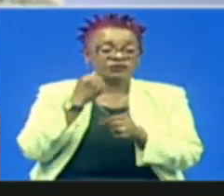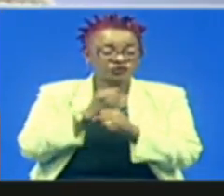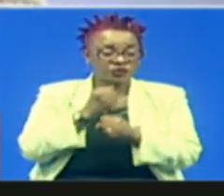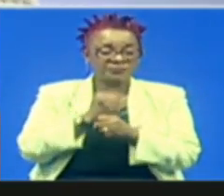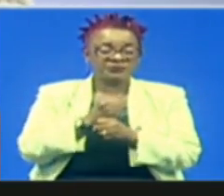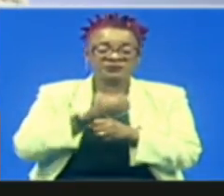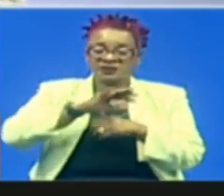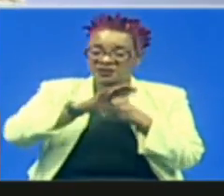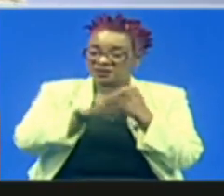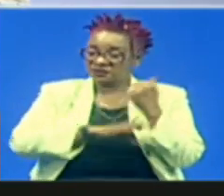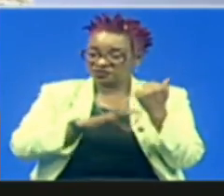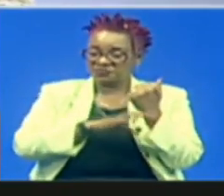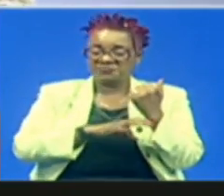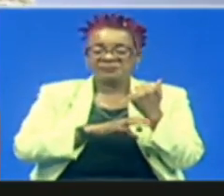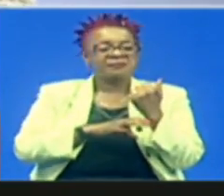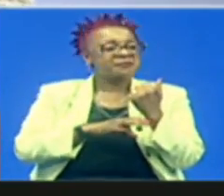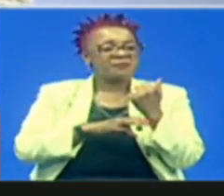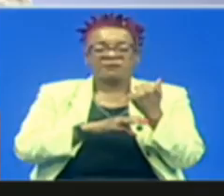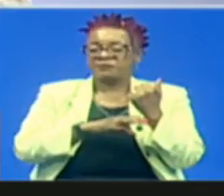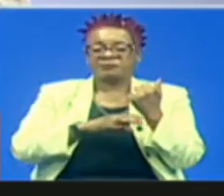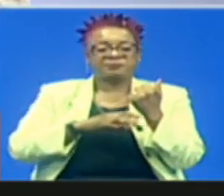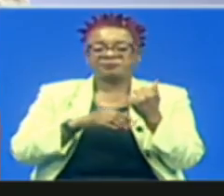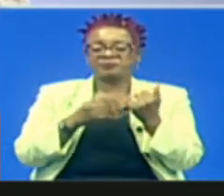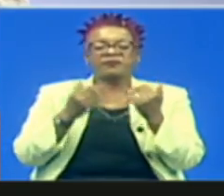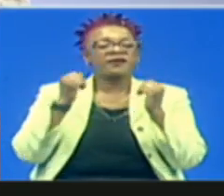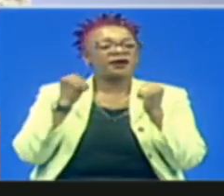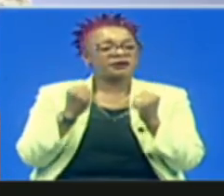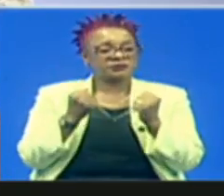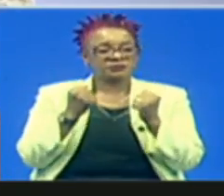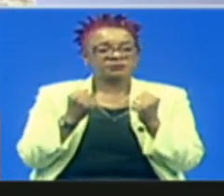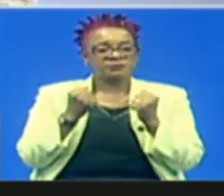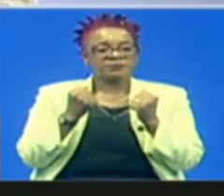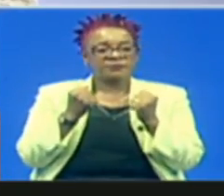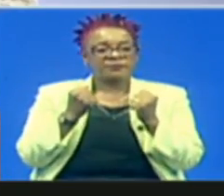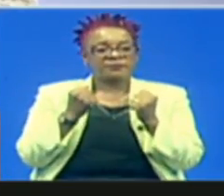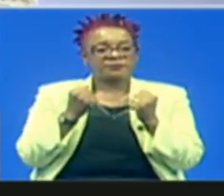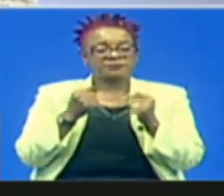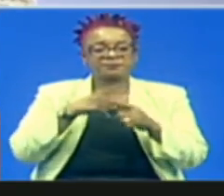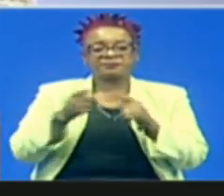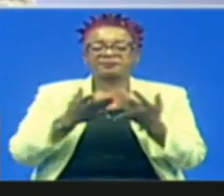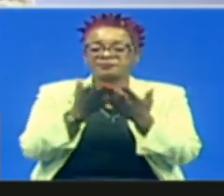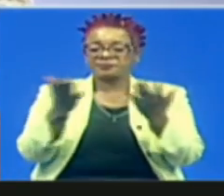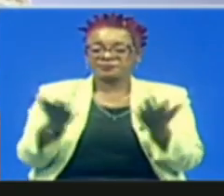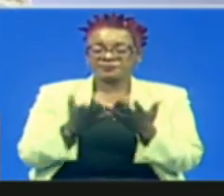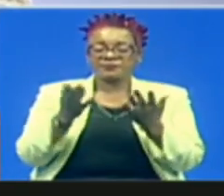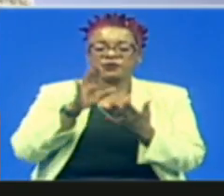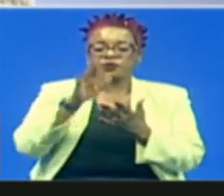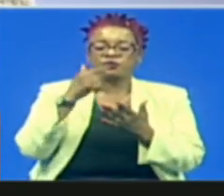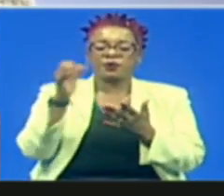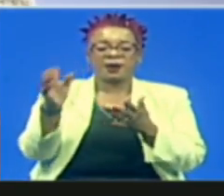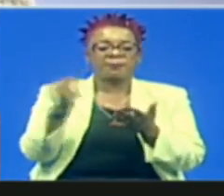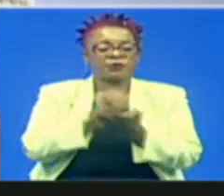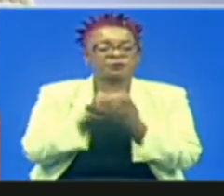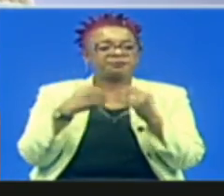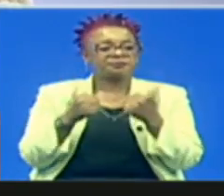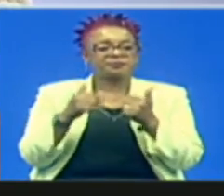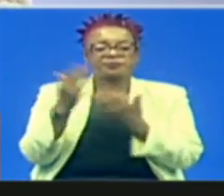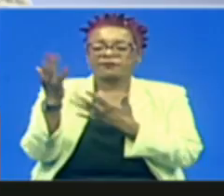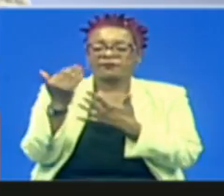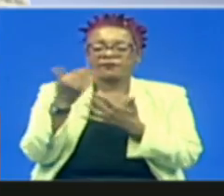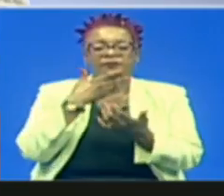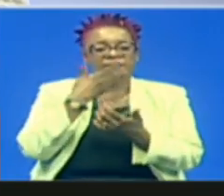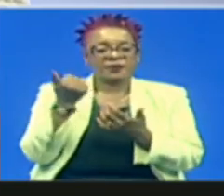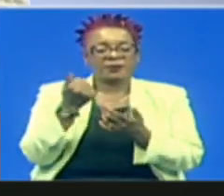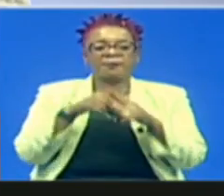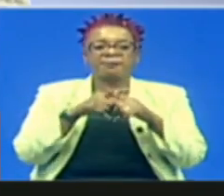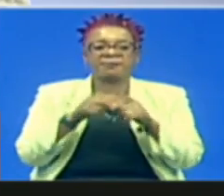among the youth, nears tipping point. For these faces of the unemployment crisis, they hope for better, but fear